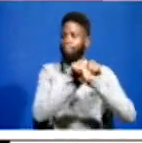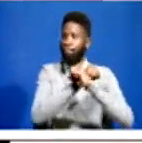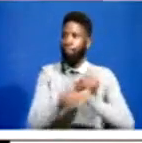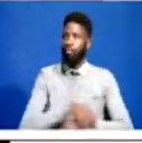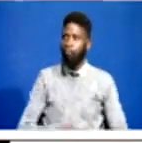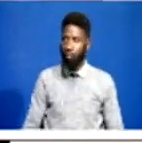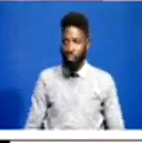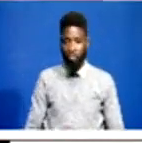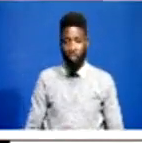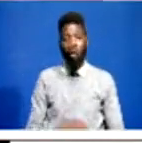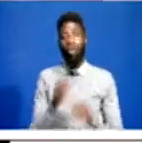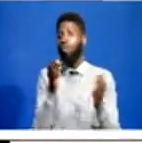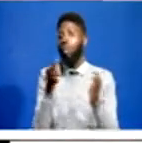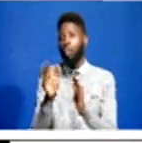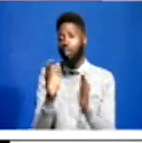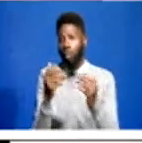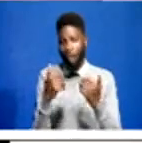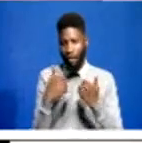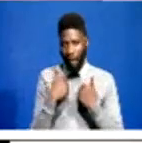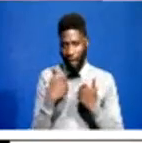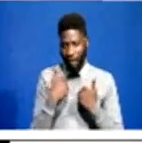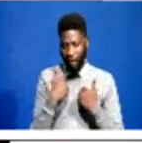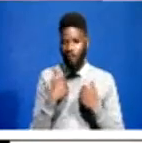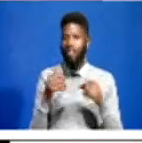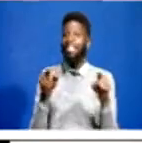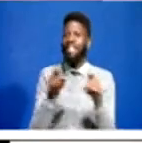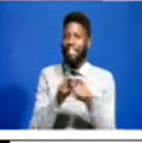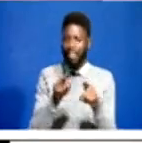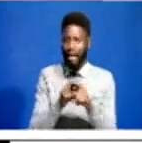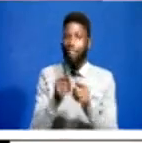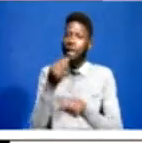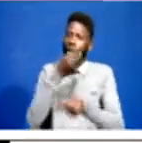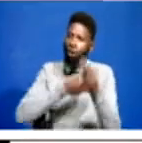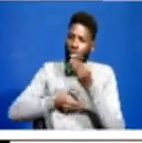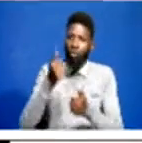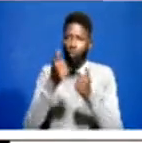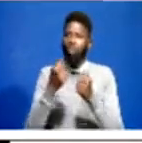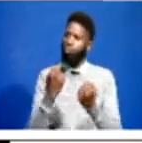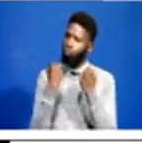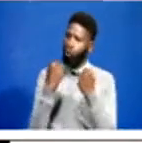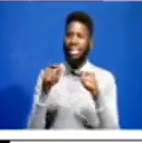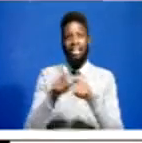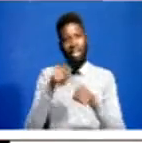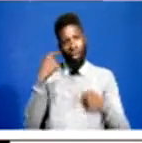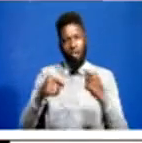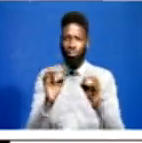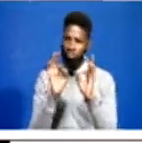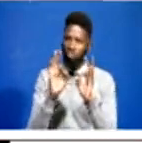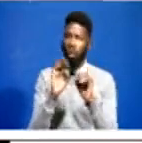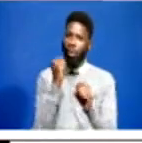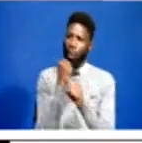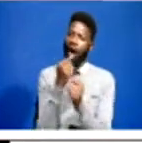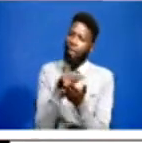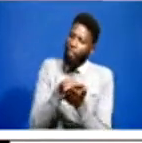Opportunity lies in vibrant, diverse, competitive and dynamic economy whose efficiency is guaranteed by